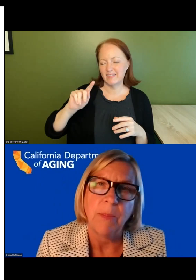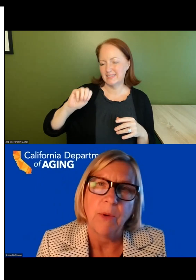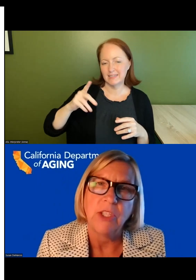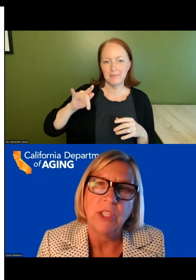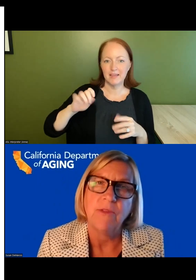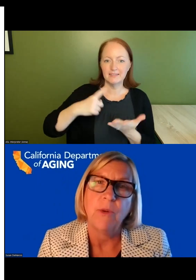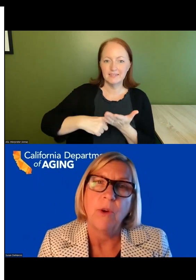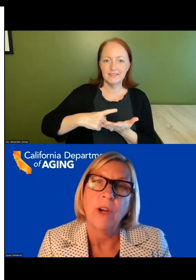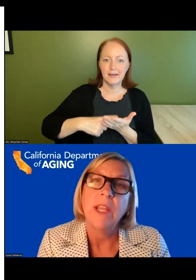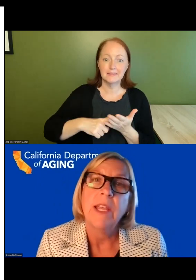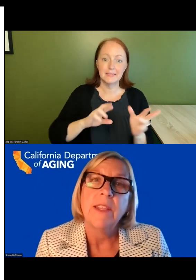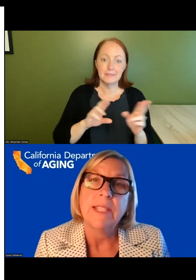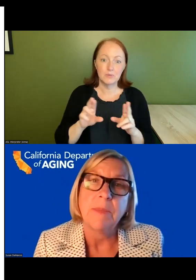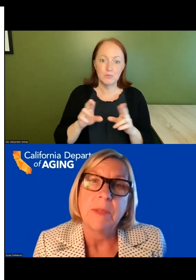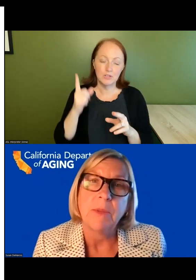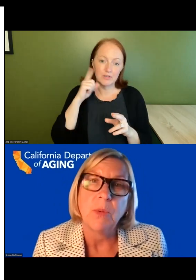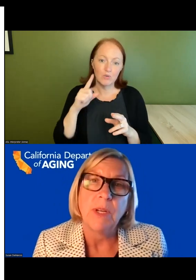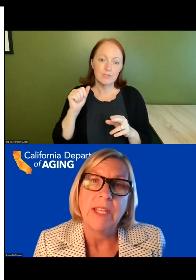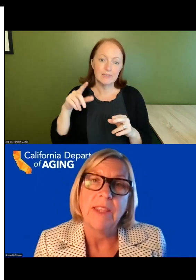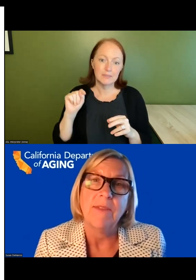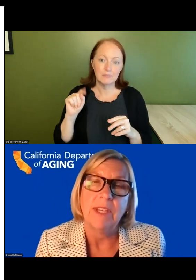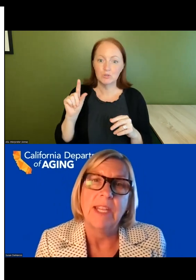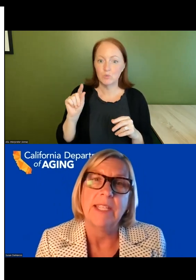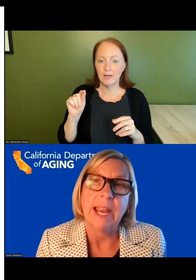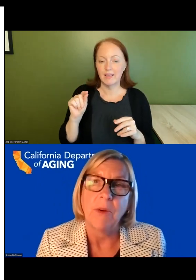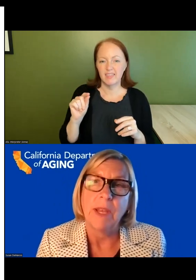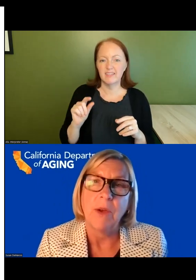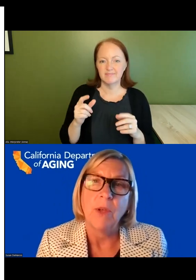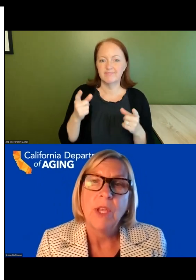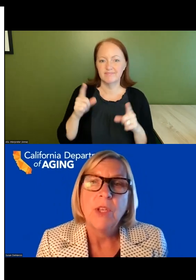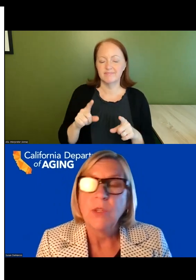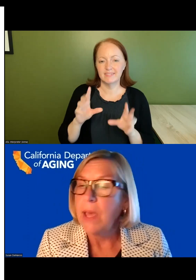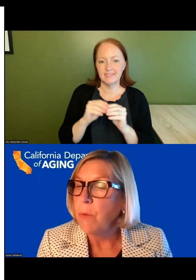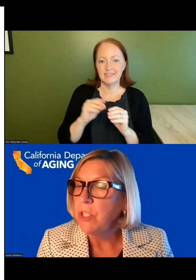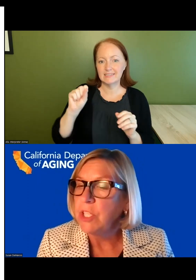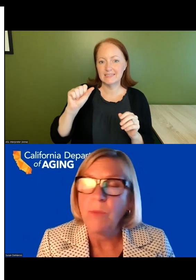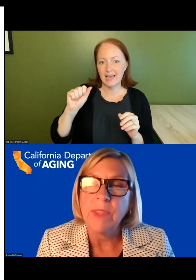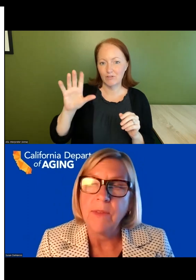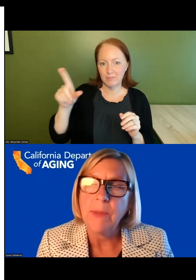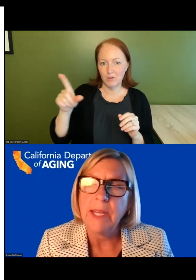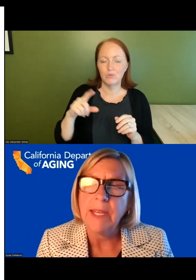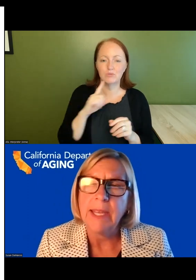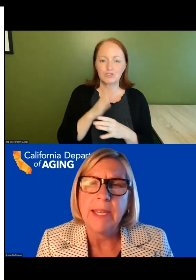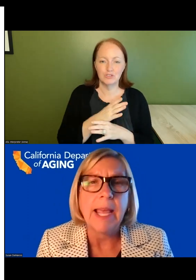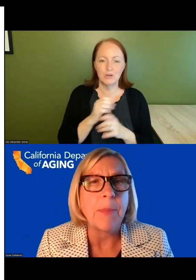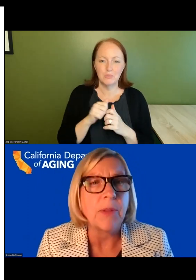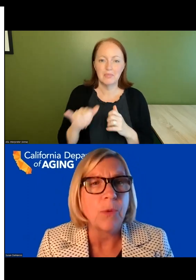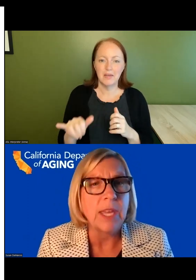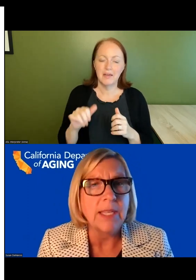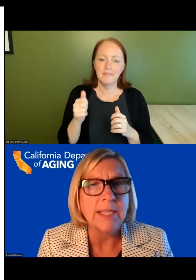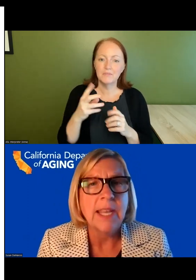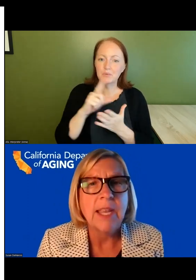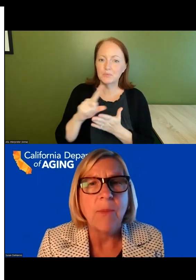in preparation for the September 20th convening in Sacramento. So that will be shared with everybody in a couple